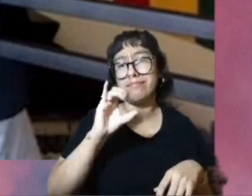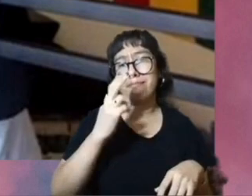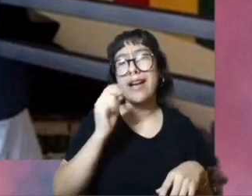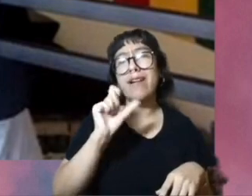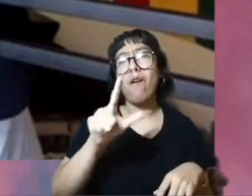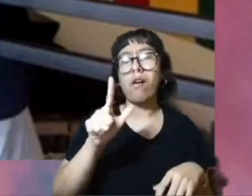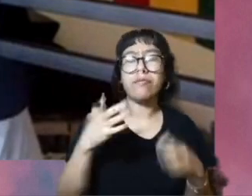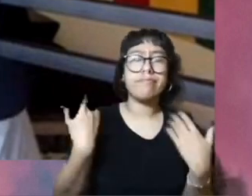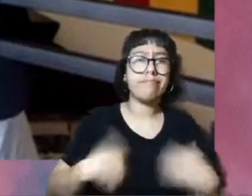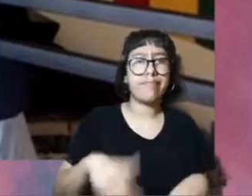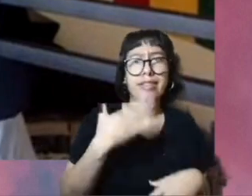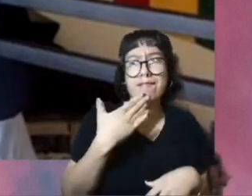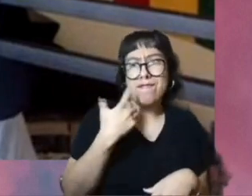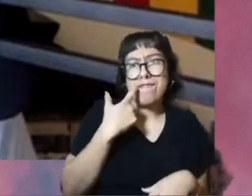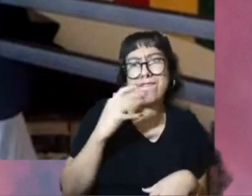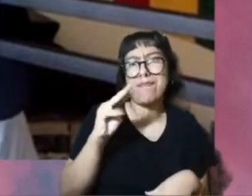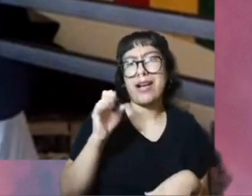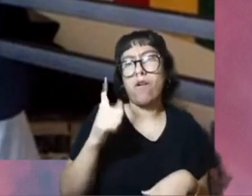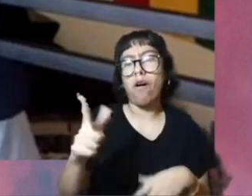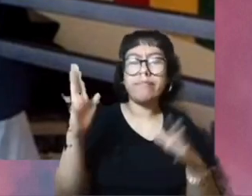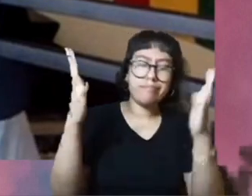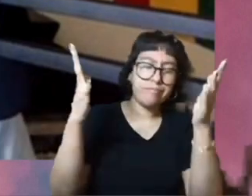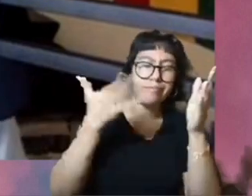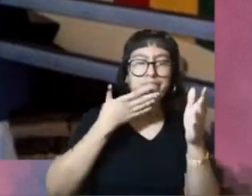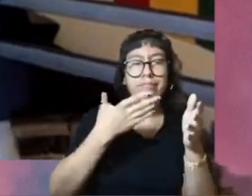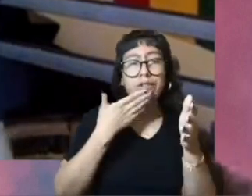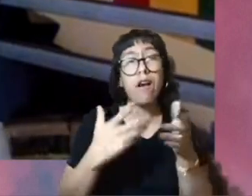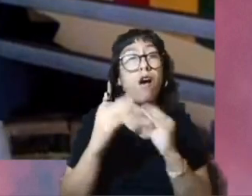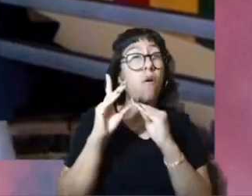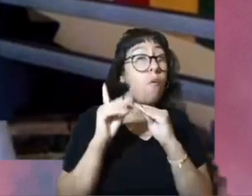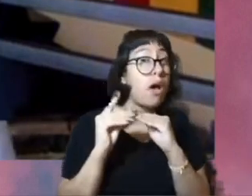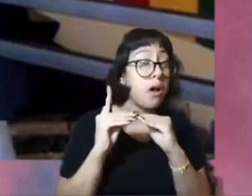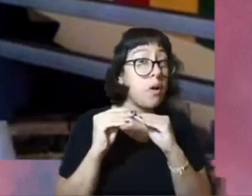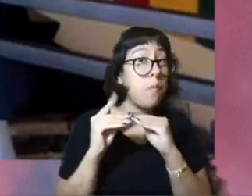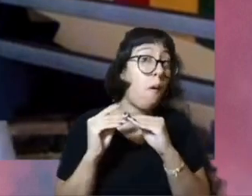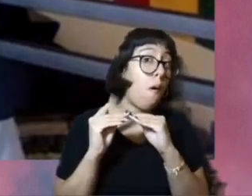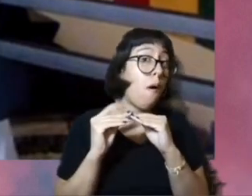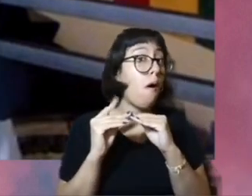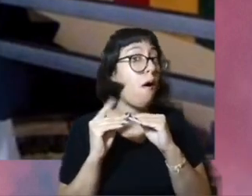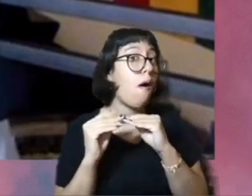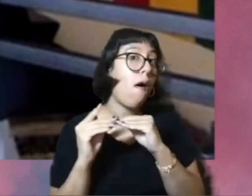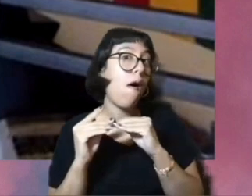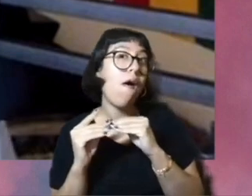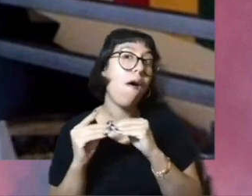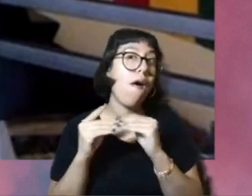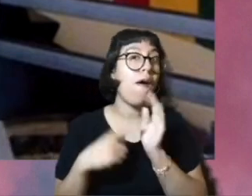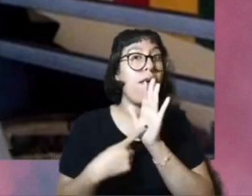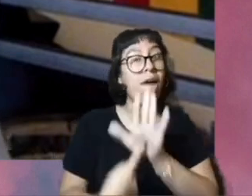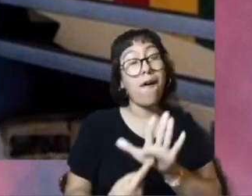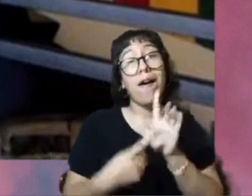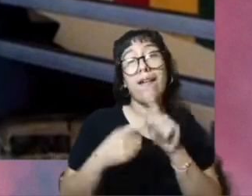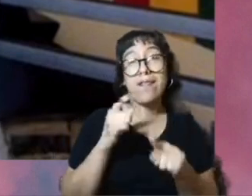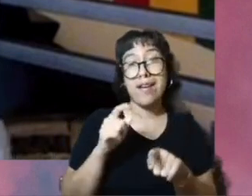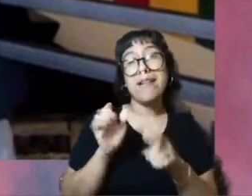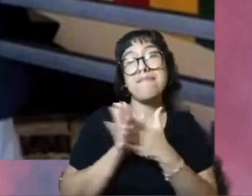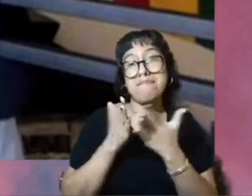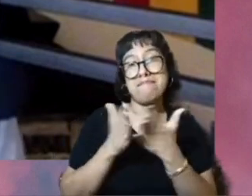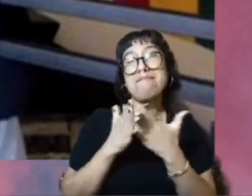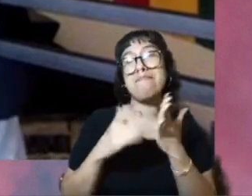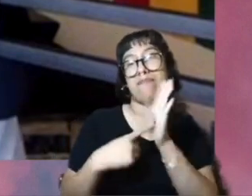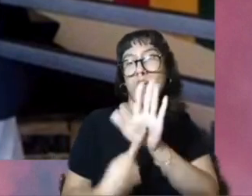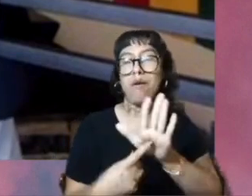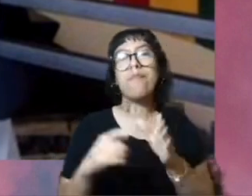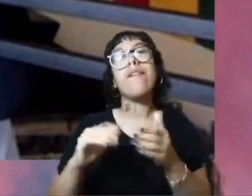in the comments for all the poets so far. So shouts out. We got one more featured poet from the anthology before our second